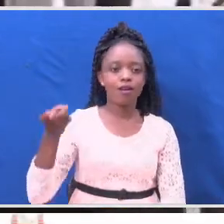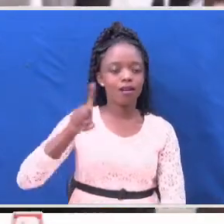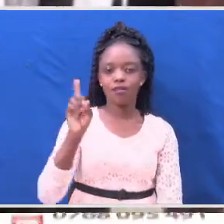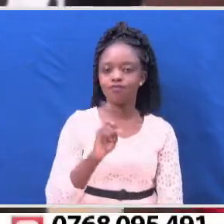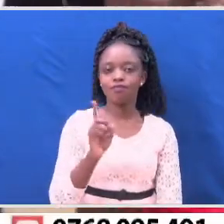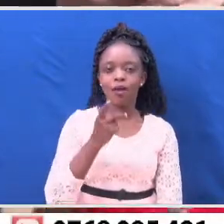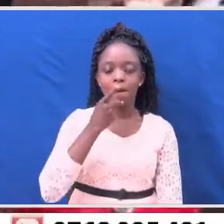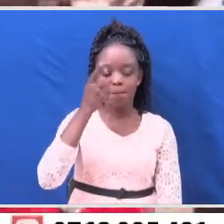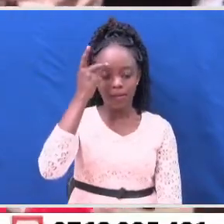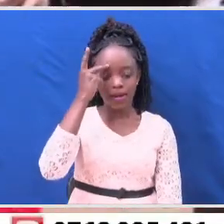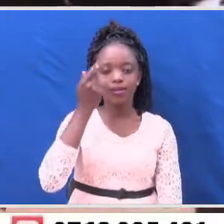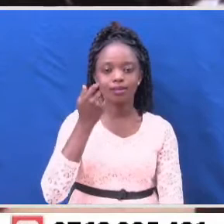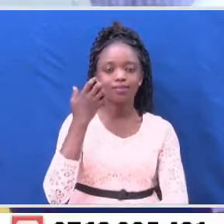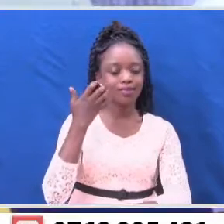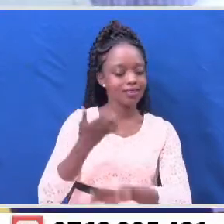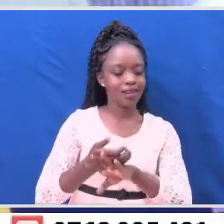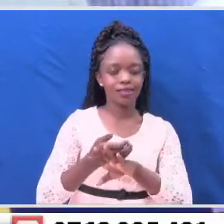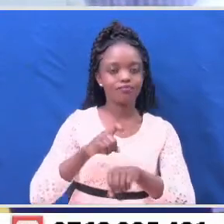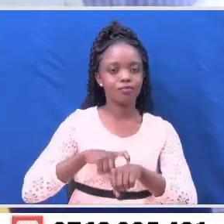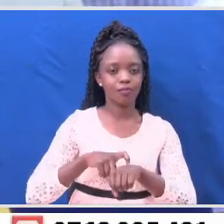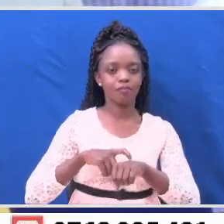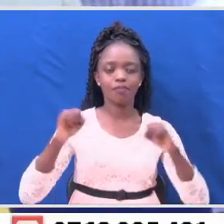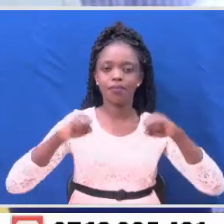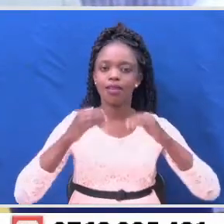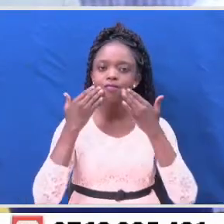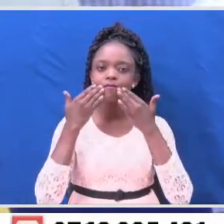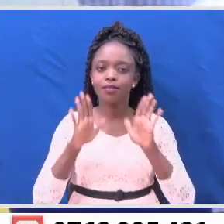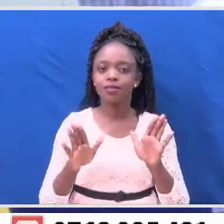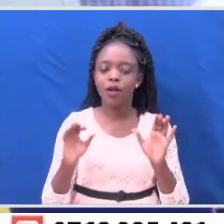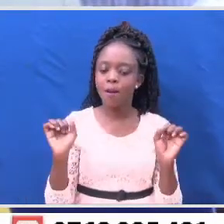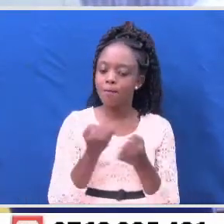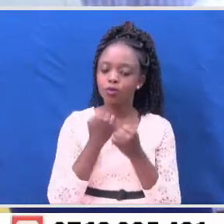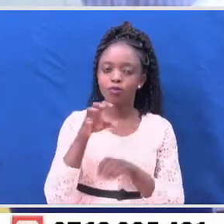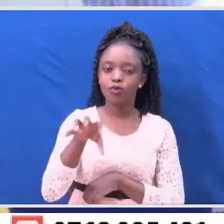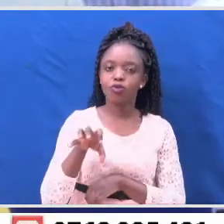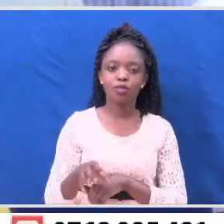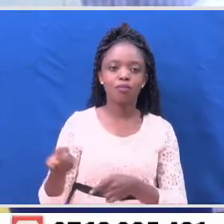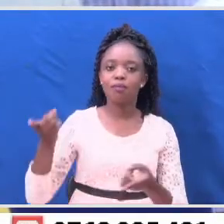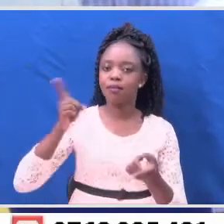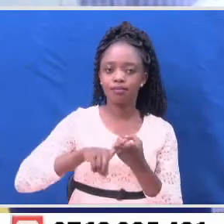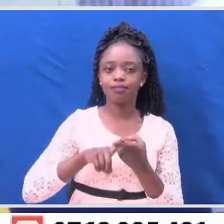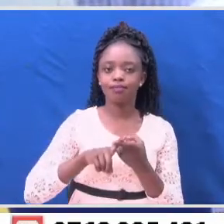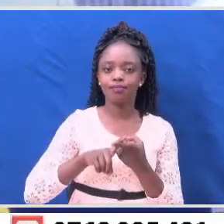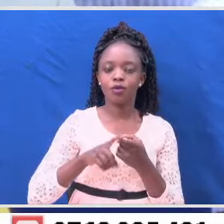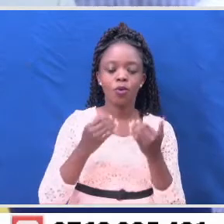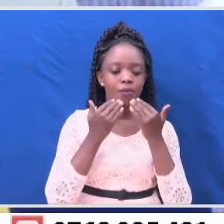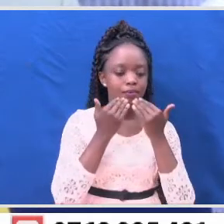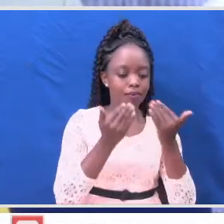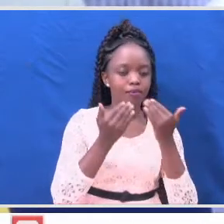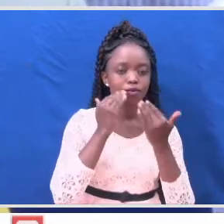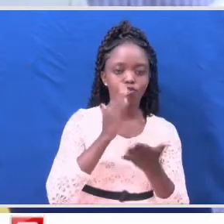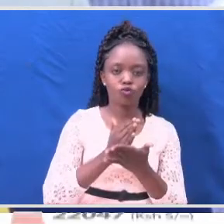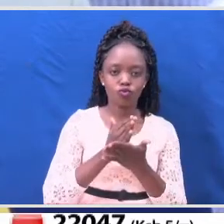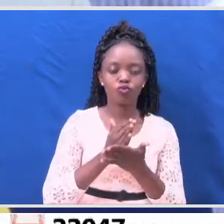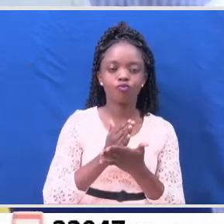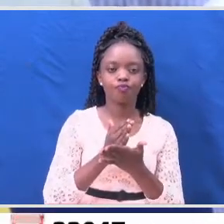parents are just from a tough season. We've agreed that they will not hike the fares. We appreciate that and recognize